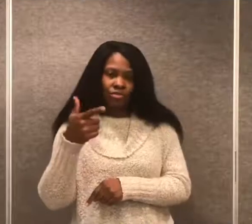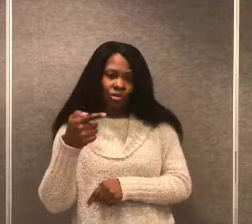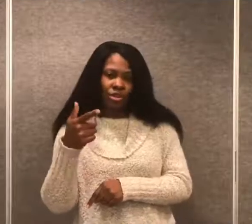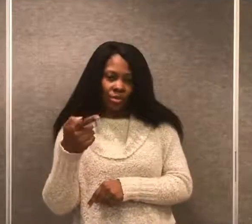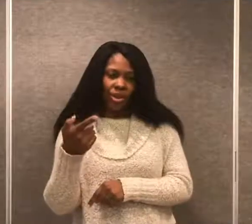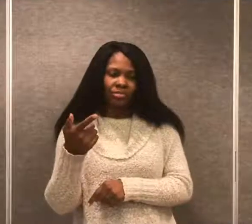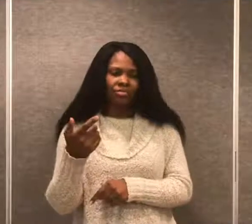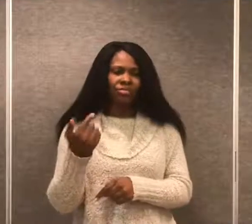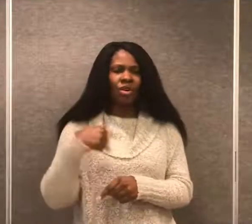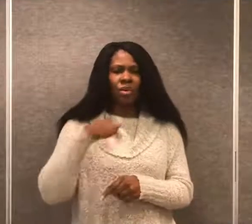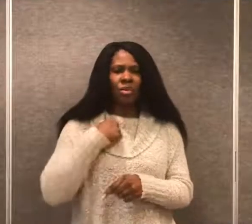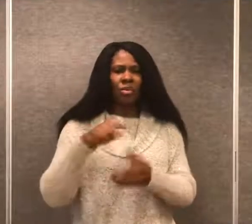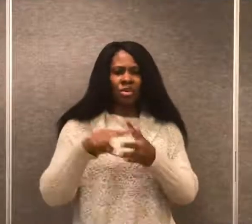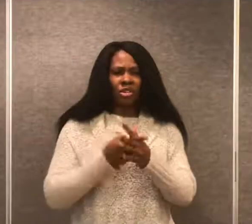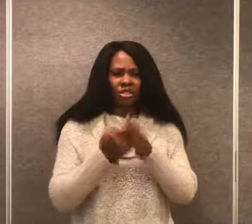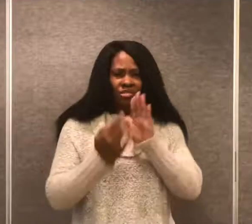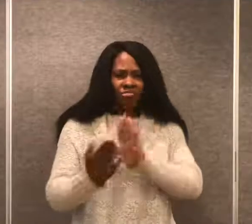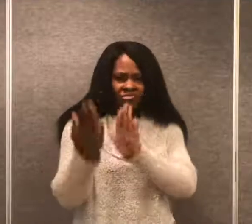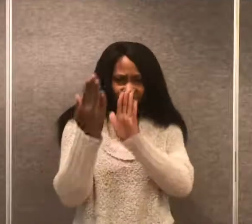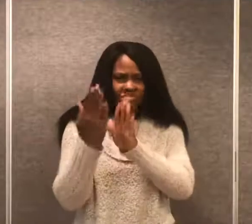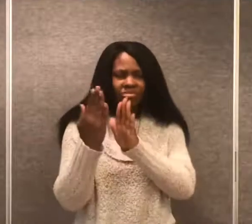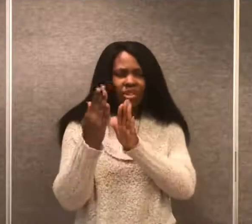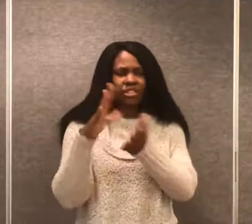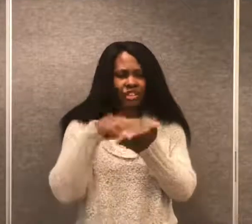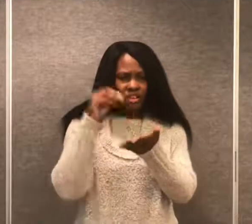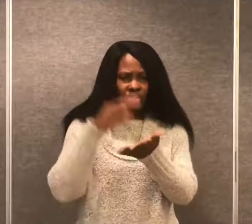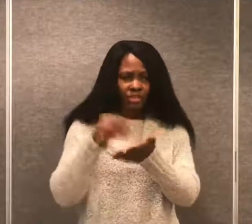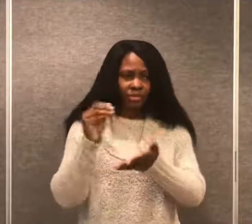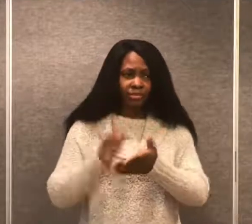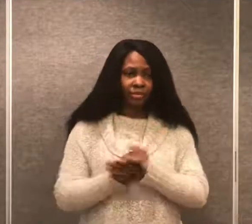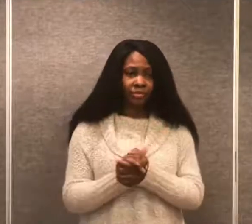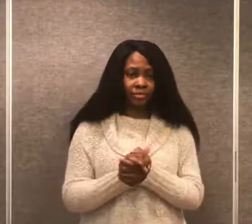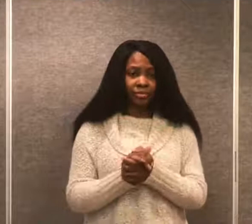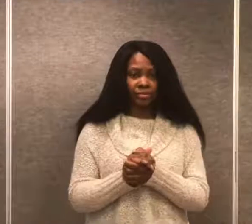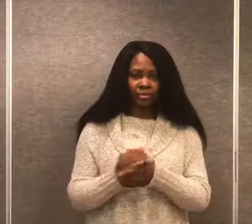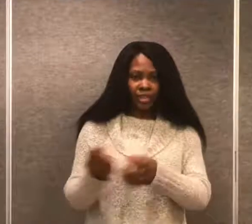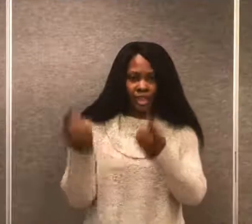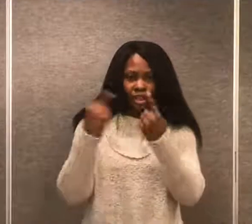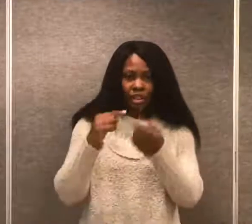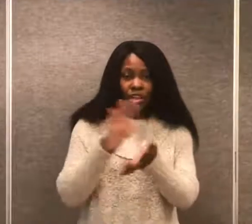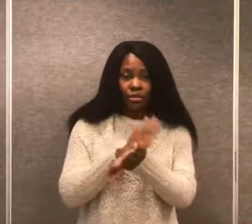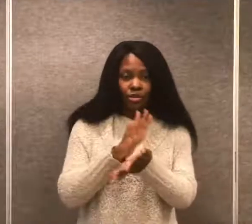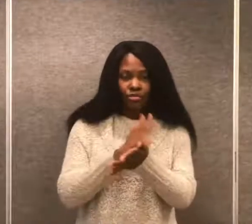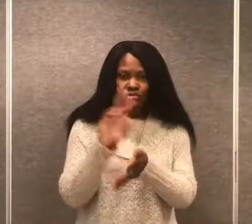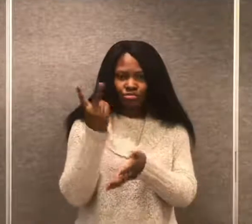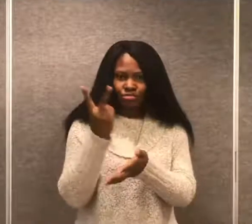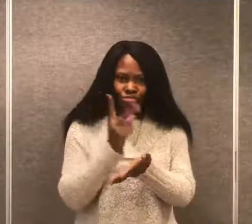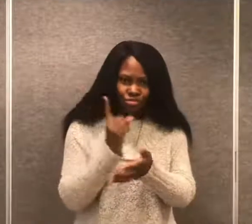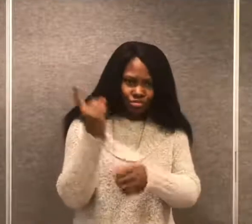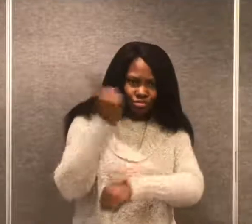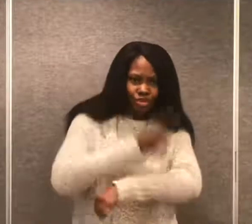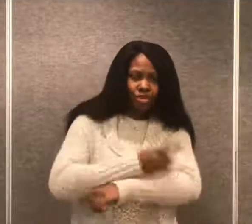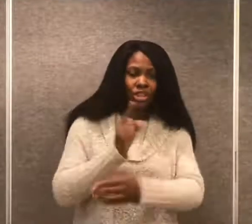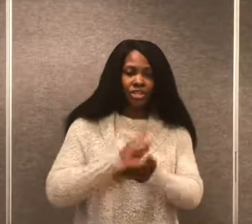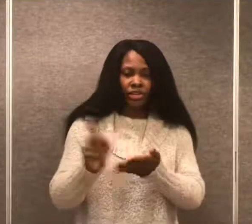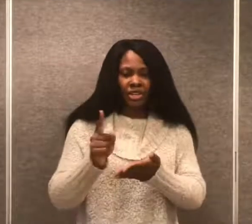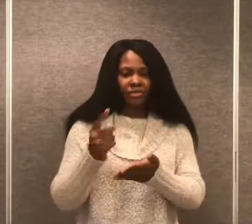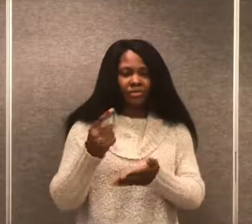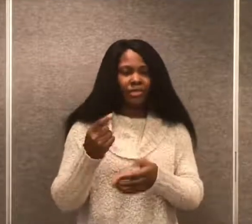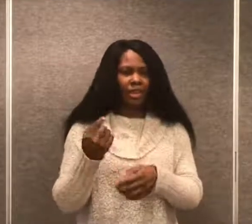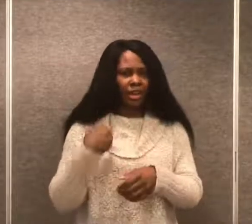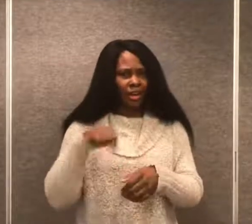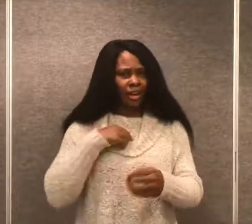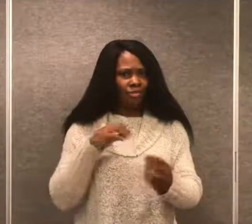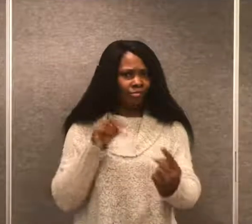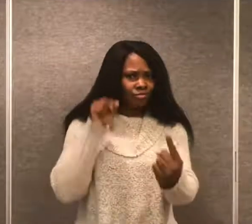populations as well as our pre-K students. And they will only come to school 2 days a week at that time, because our goal is always to service our students